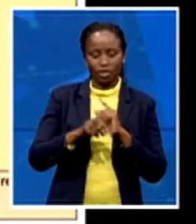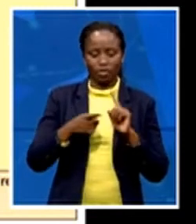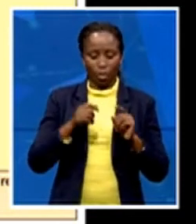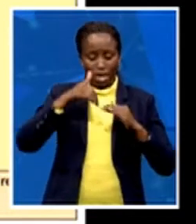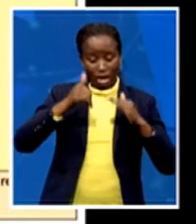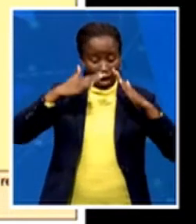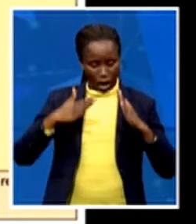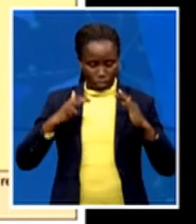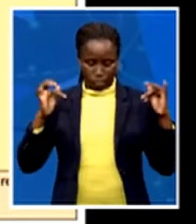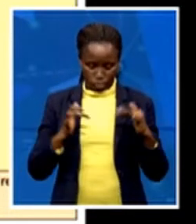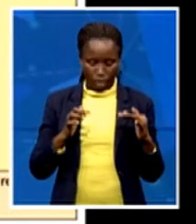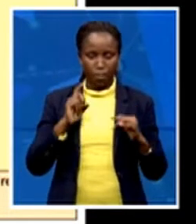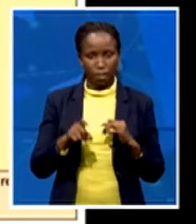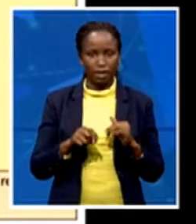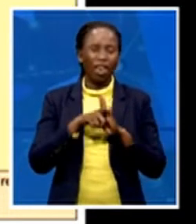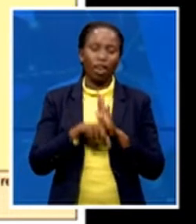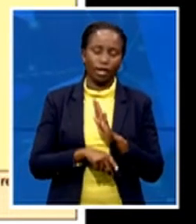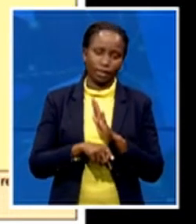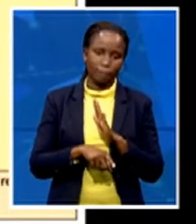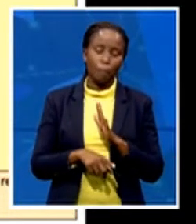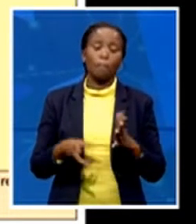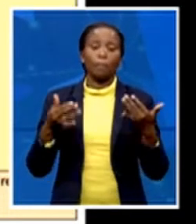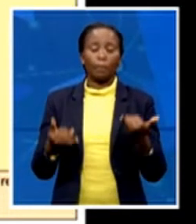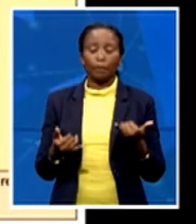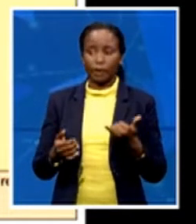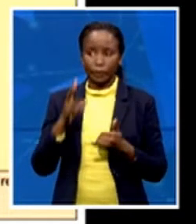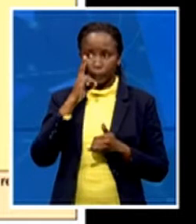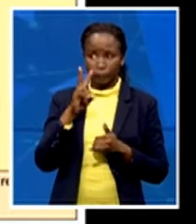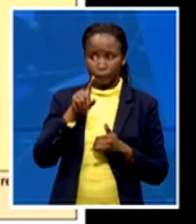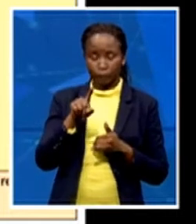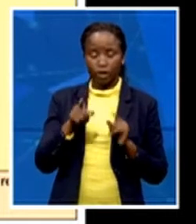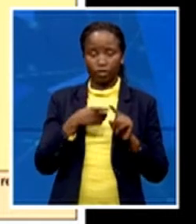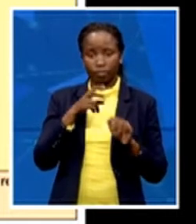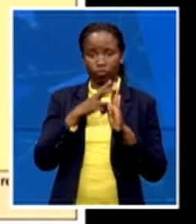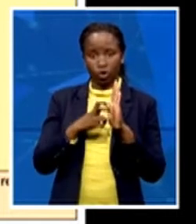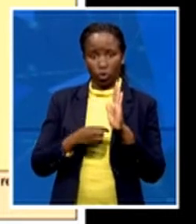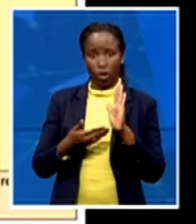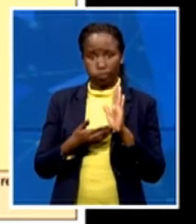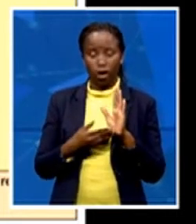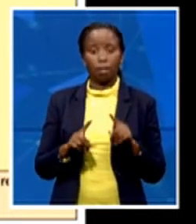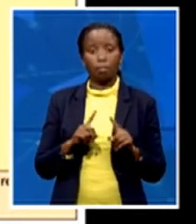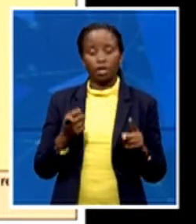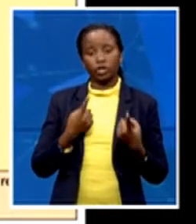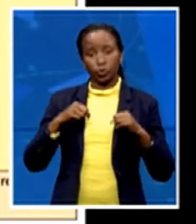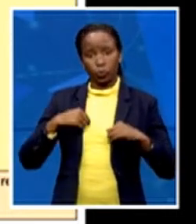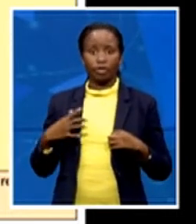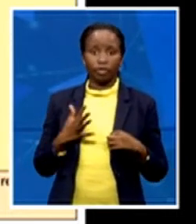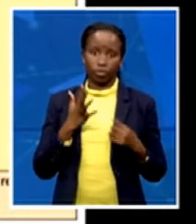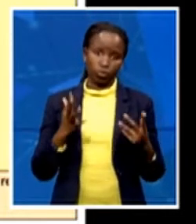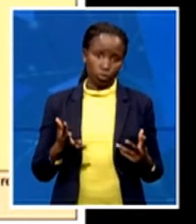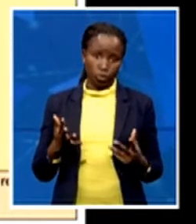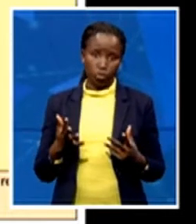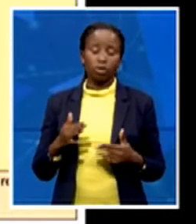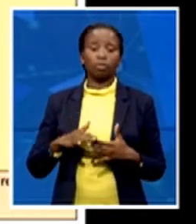currently in the regulations, but that is what we're mitigating for because we believe if we do that, there's a chance